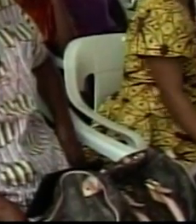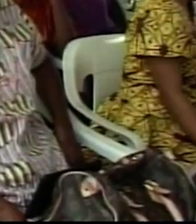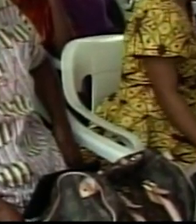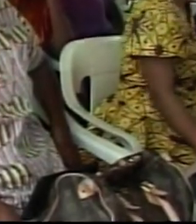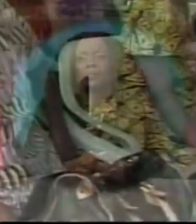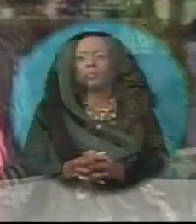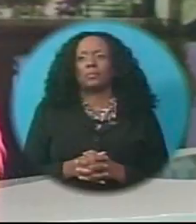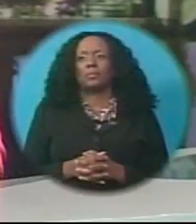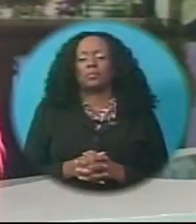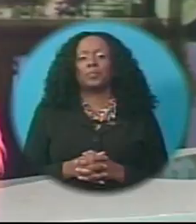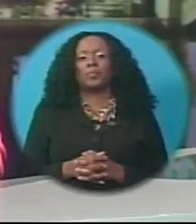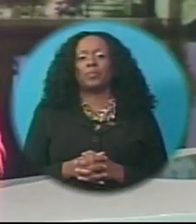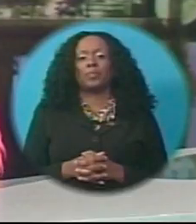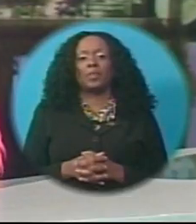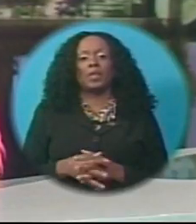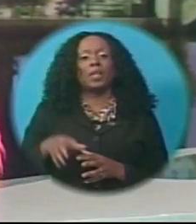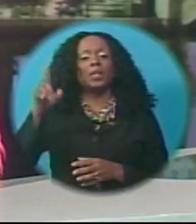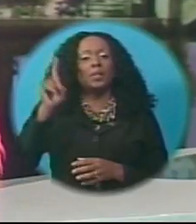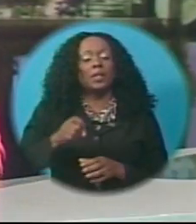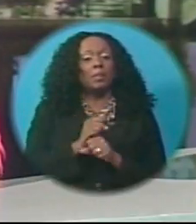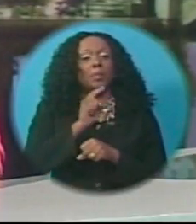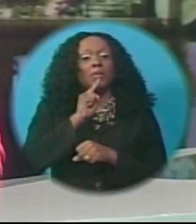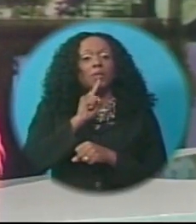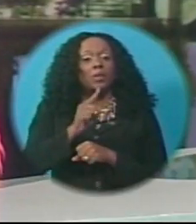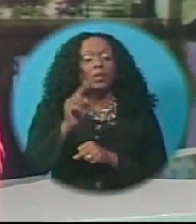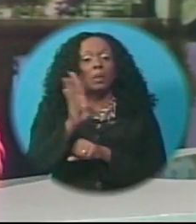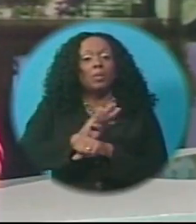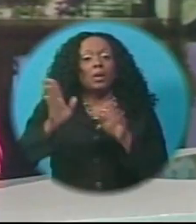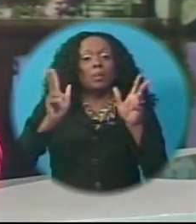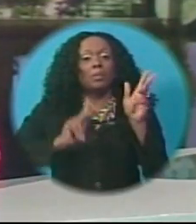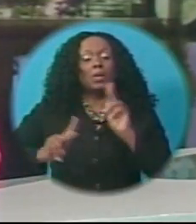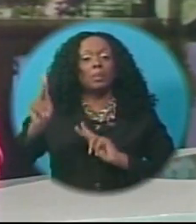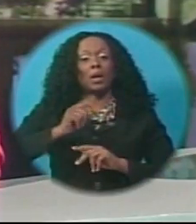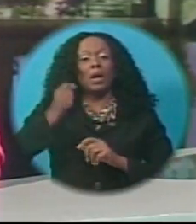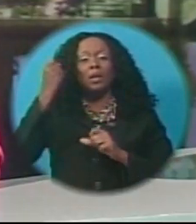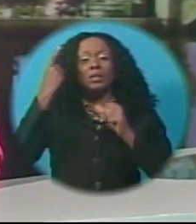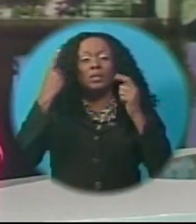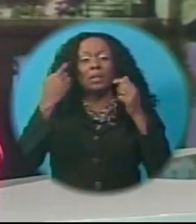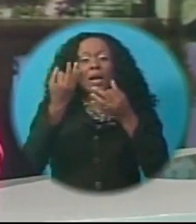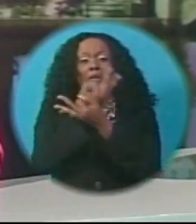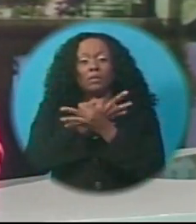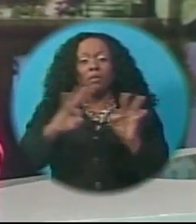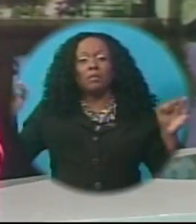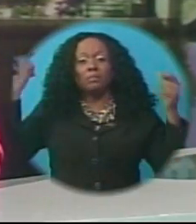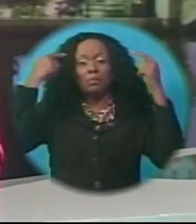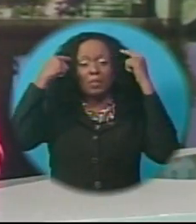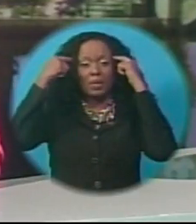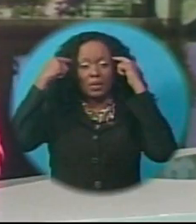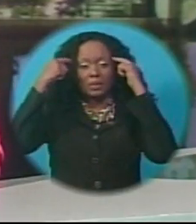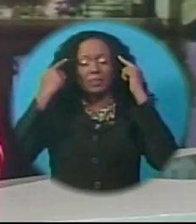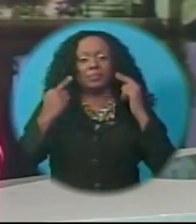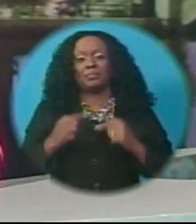fighters needs urgent correction, as it is critical to the emancipation of Barbadian minds.